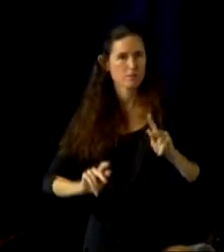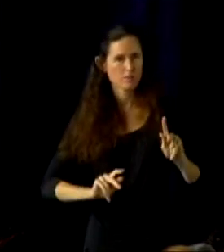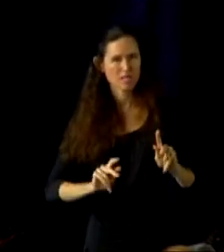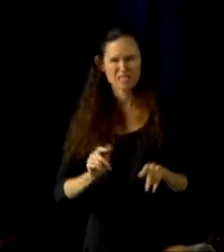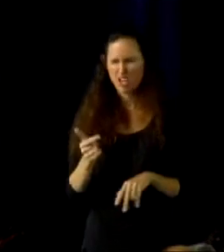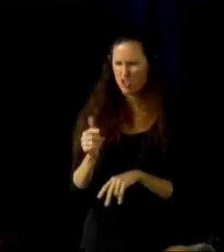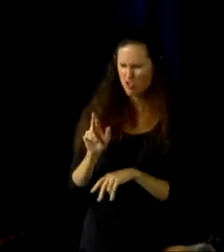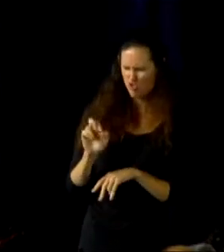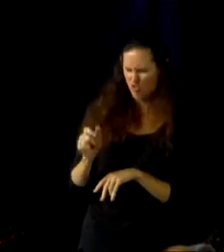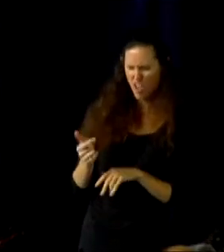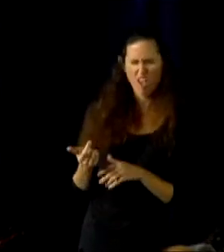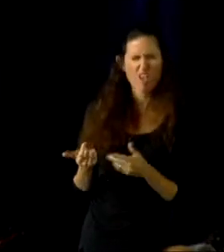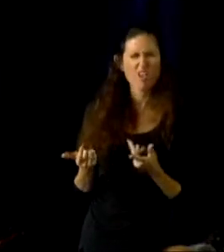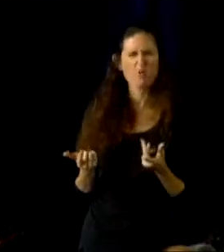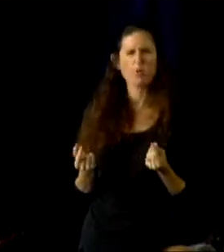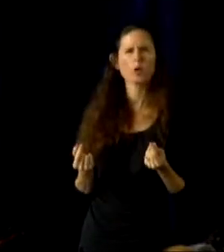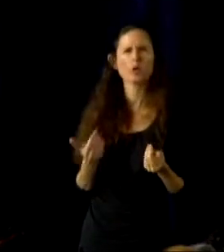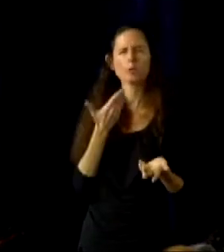what can we do better?